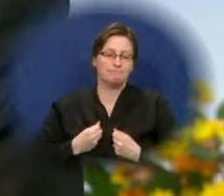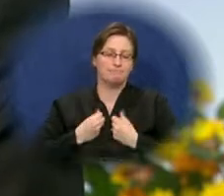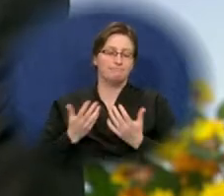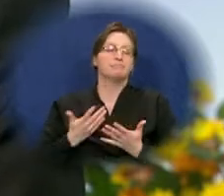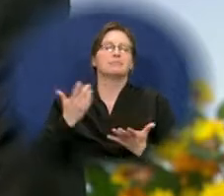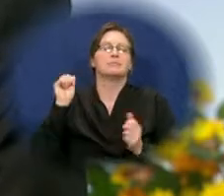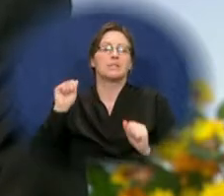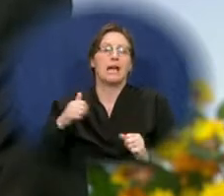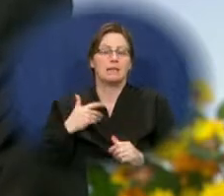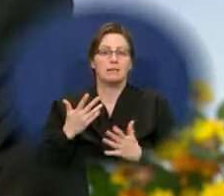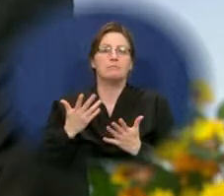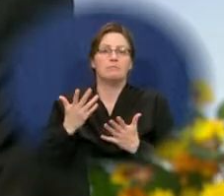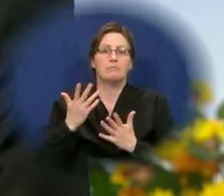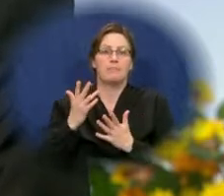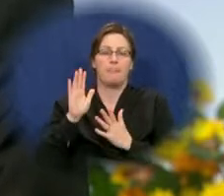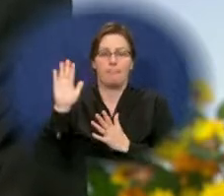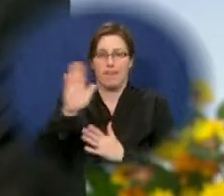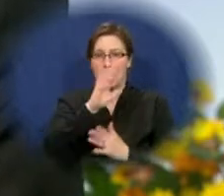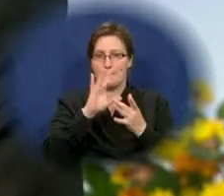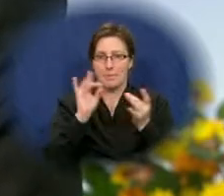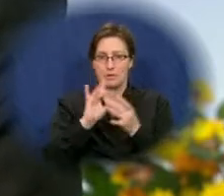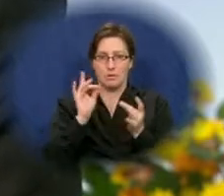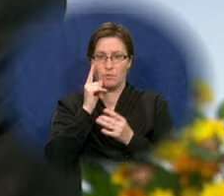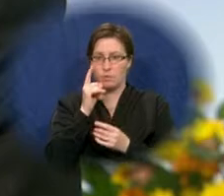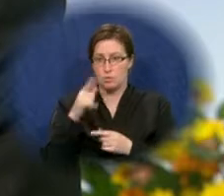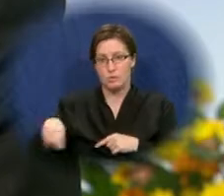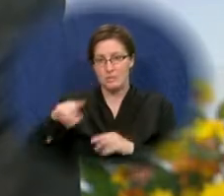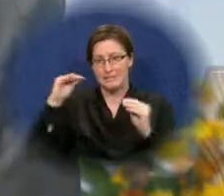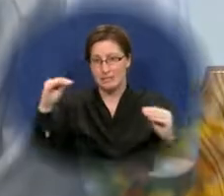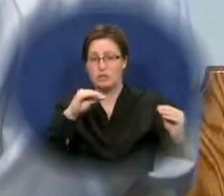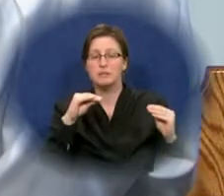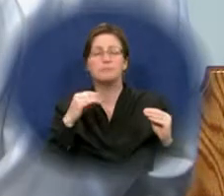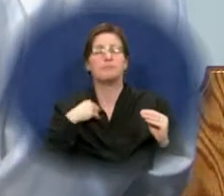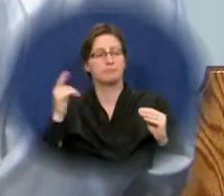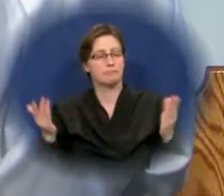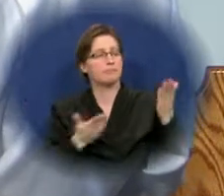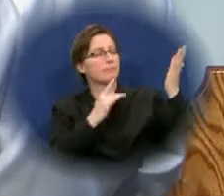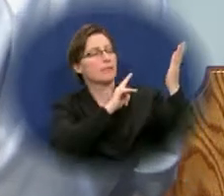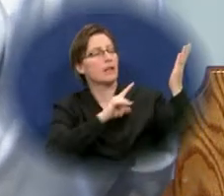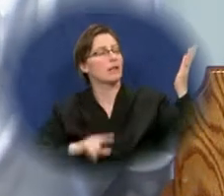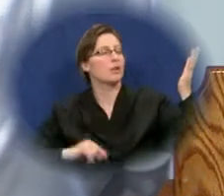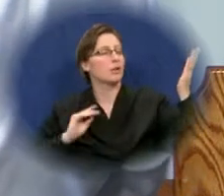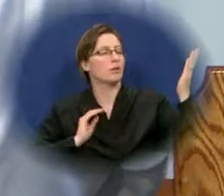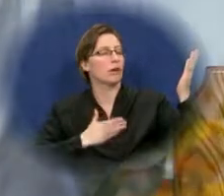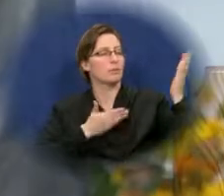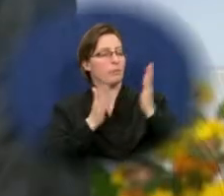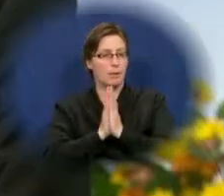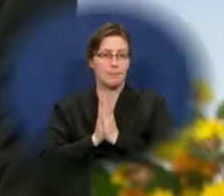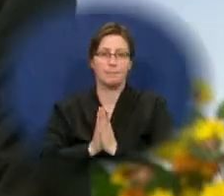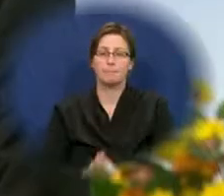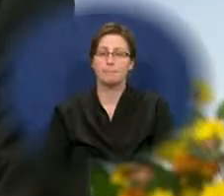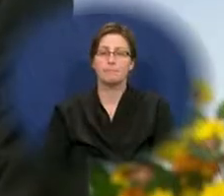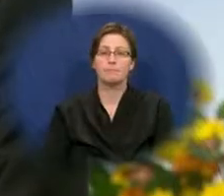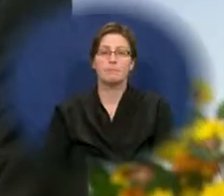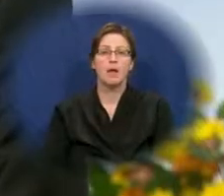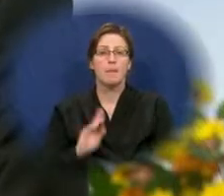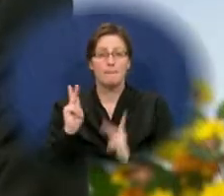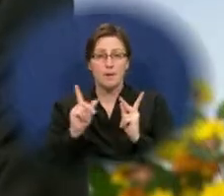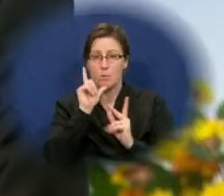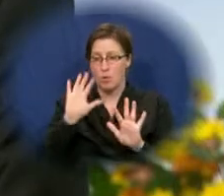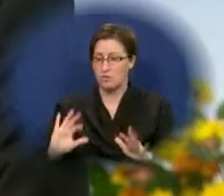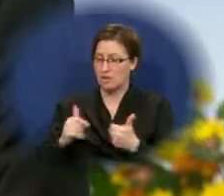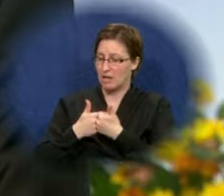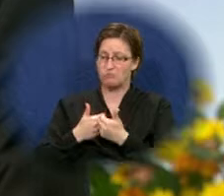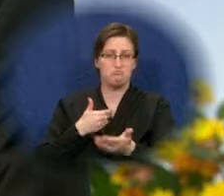gospel message to those whom they instruct. We pray to the Lord. Lord, hear our prayer. That all who are challenged by